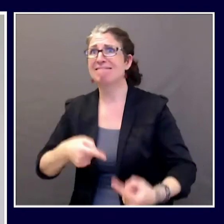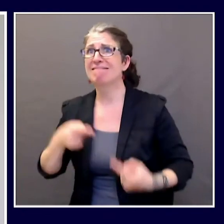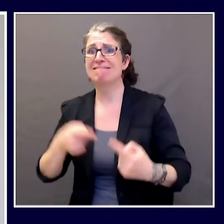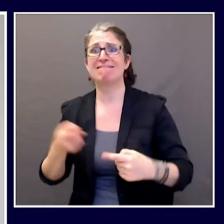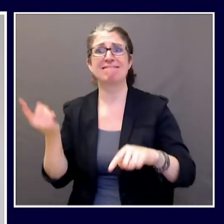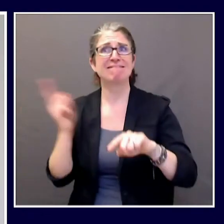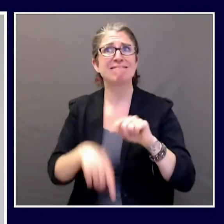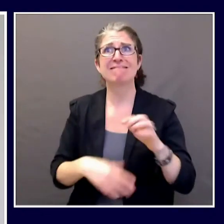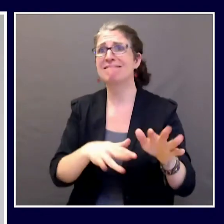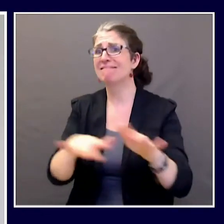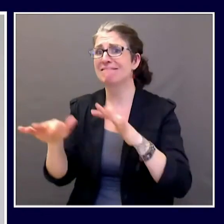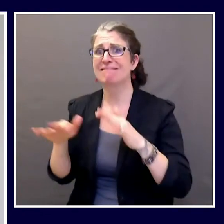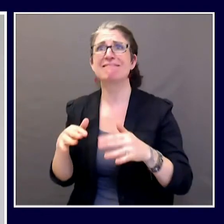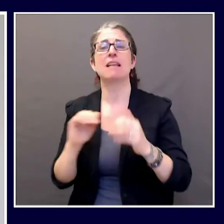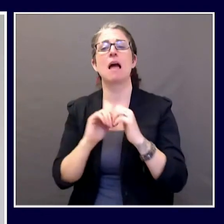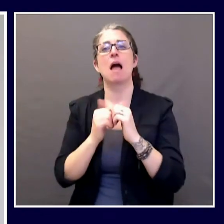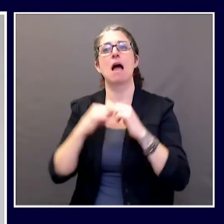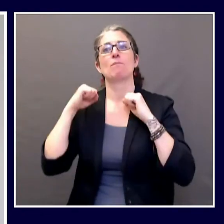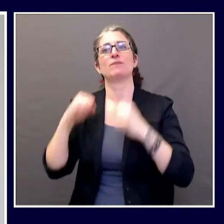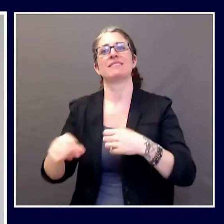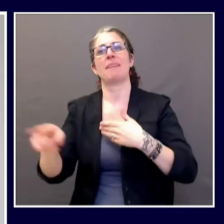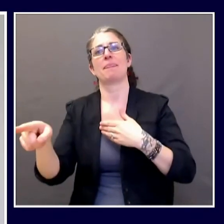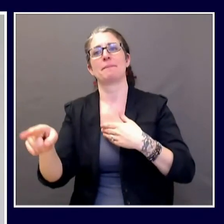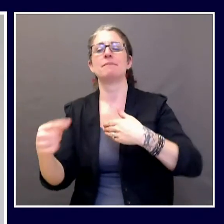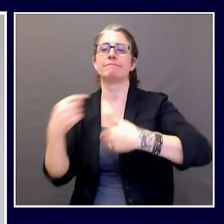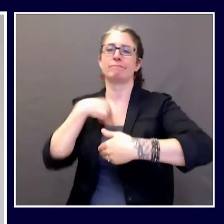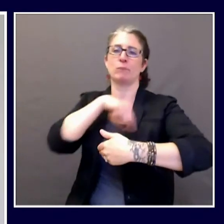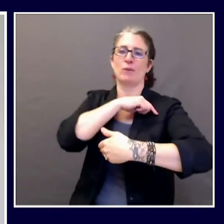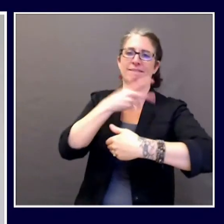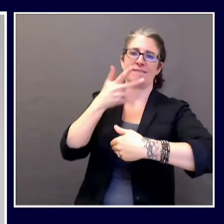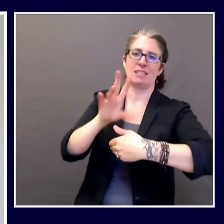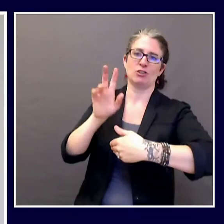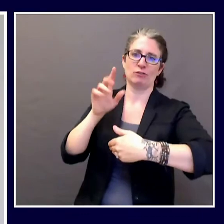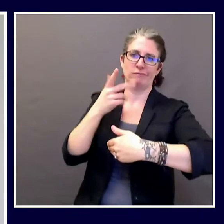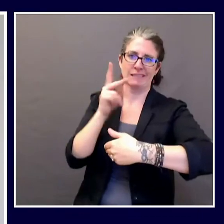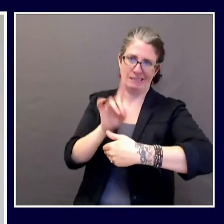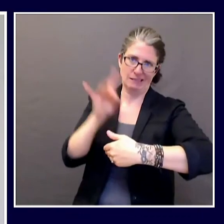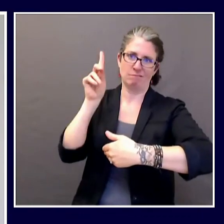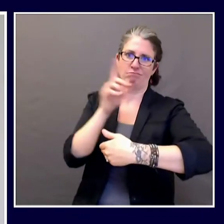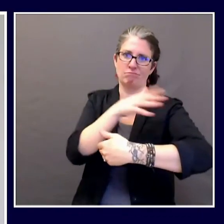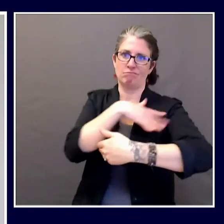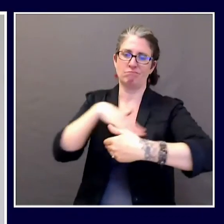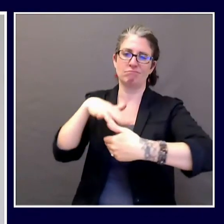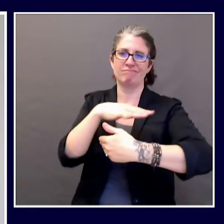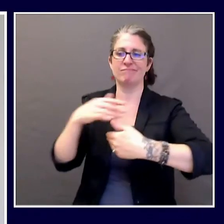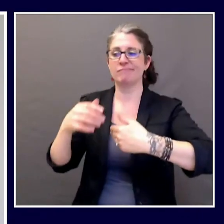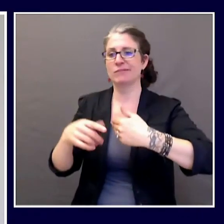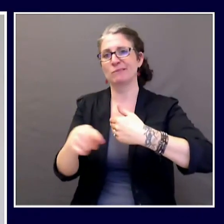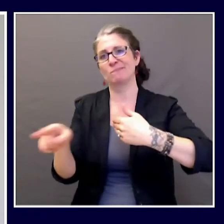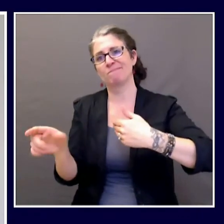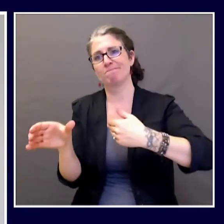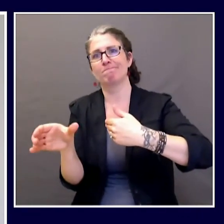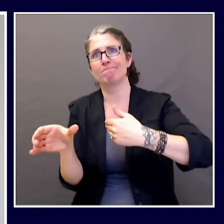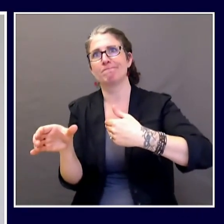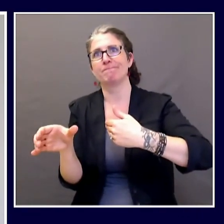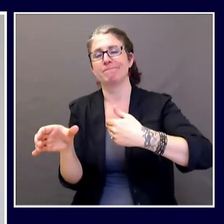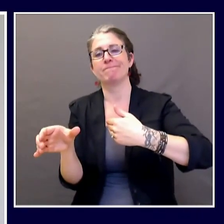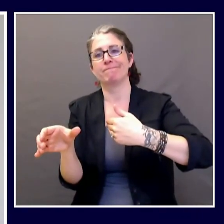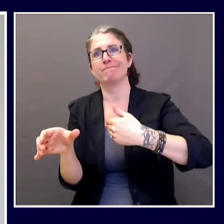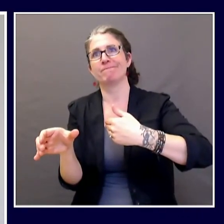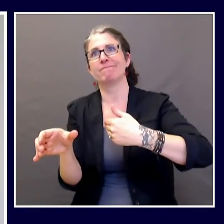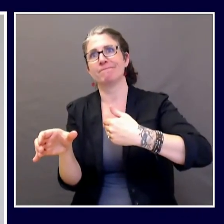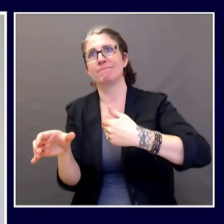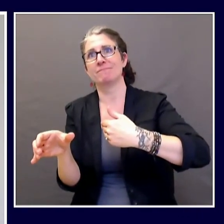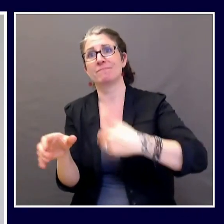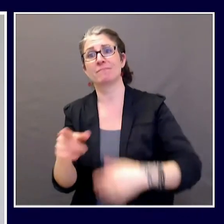protection by virtue of everyone around them being vaccinated. So until we get to that level, we can't really say one way or the other that we'll be